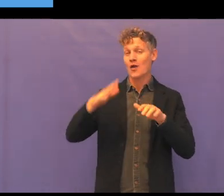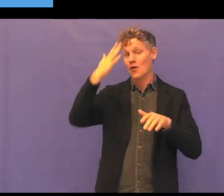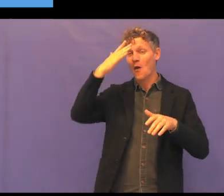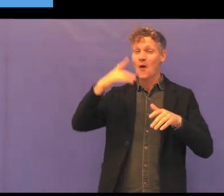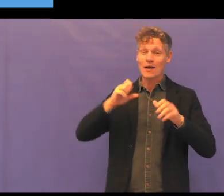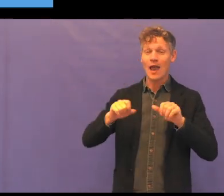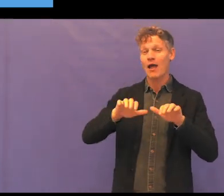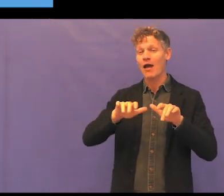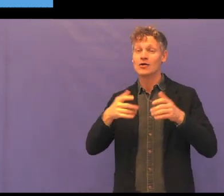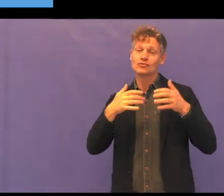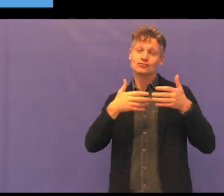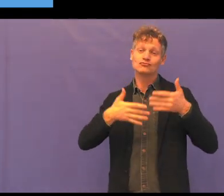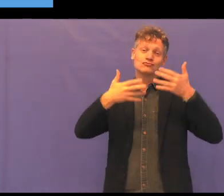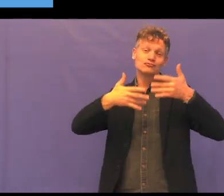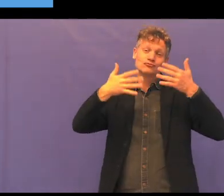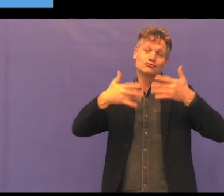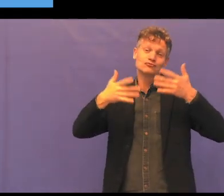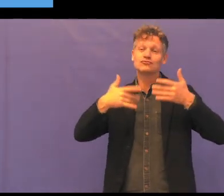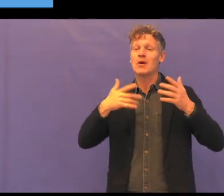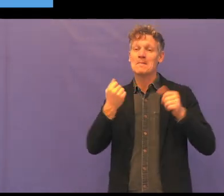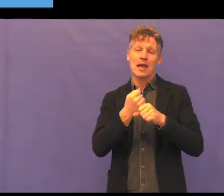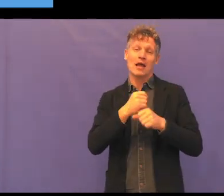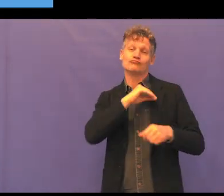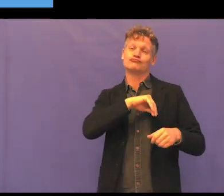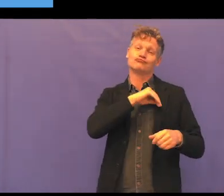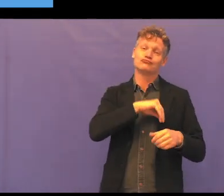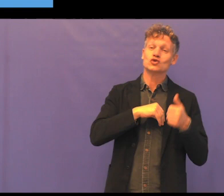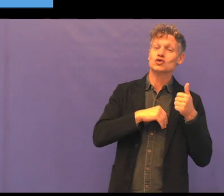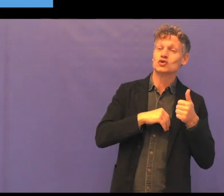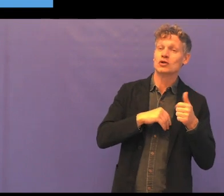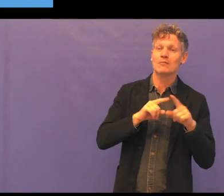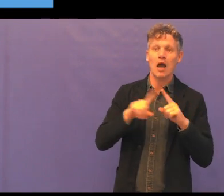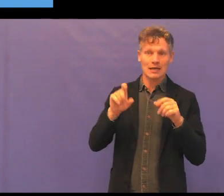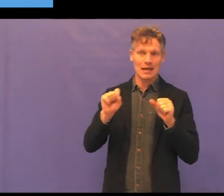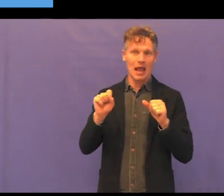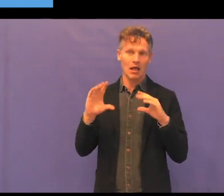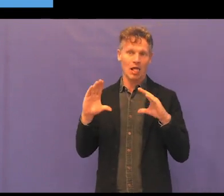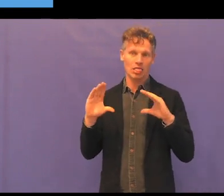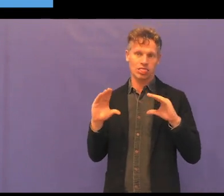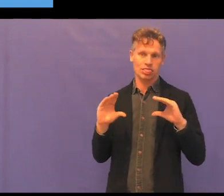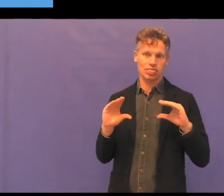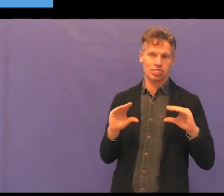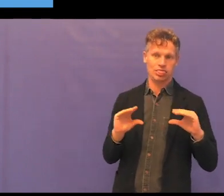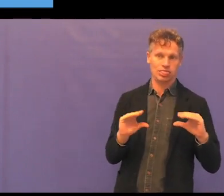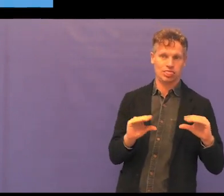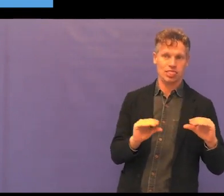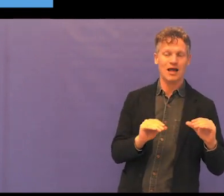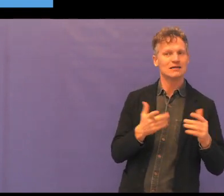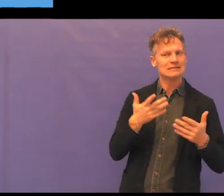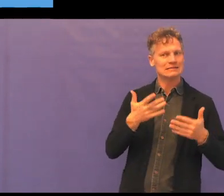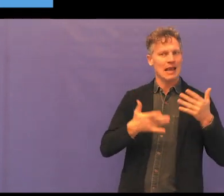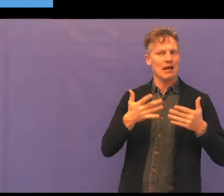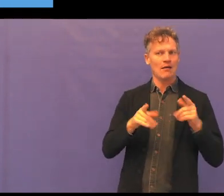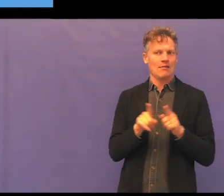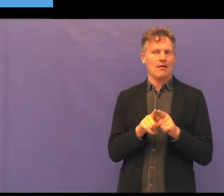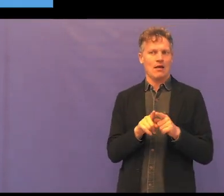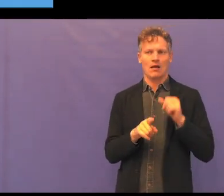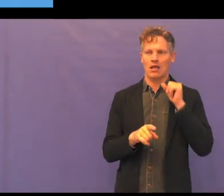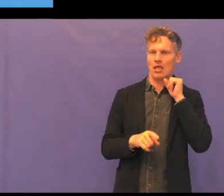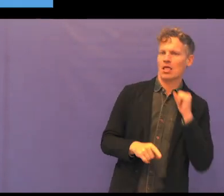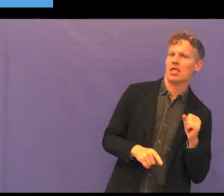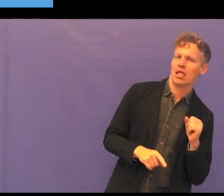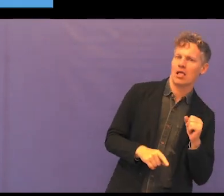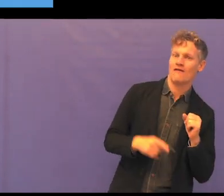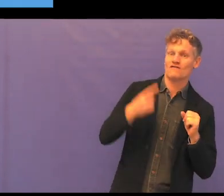little from it. It's largely monetized by the people who use the data, whereas the data as labor point of view is the notion